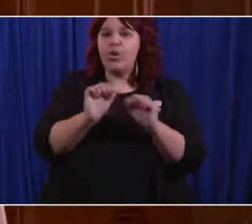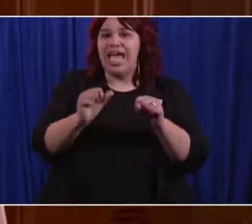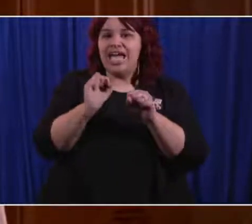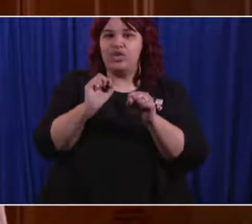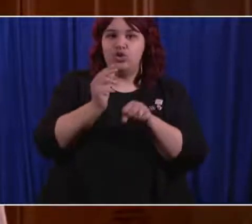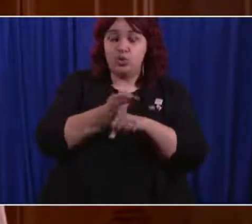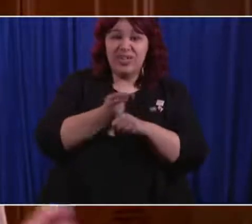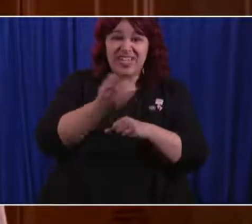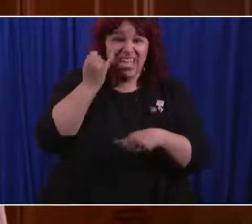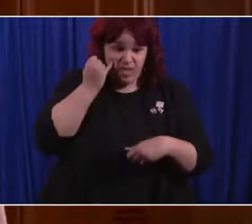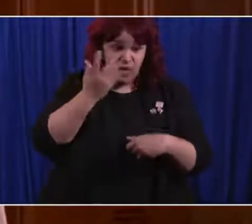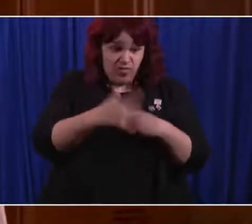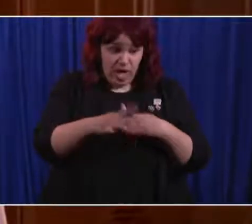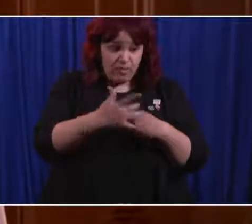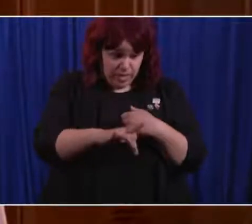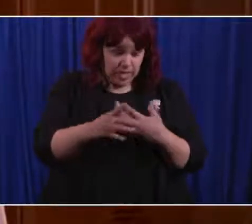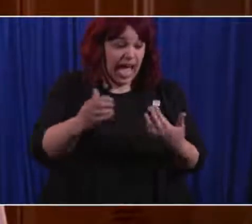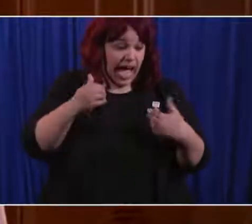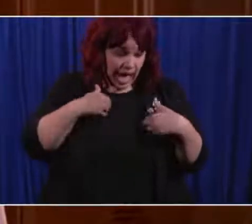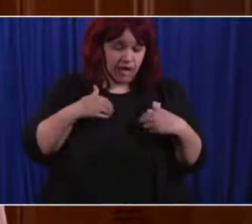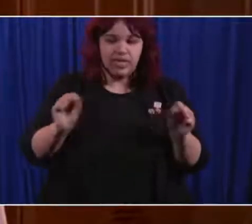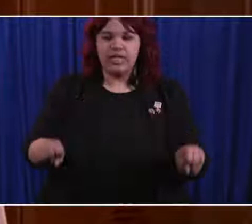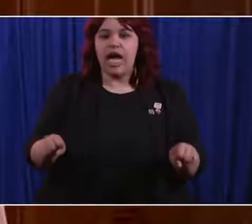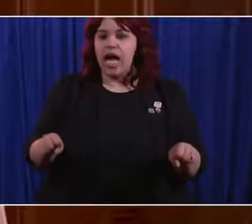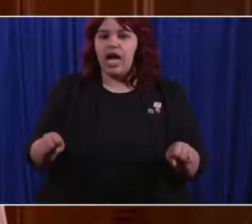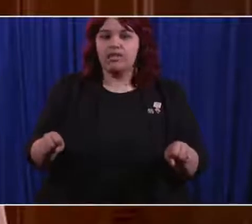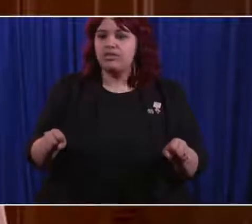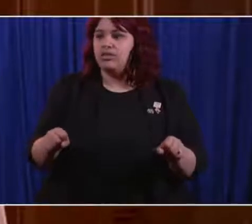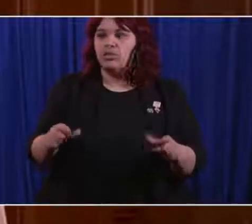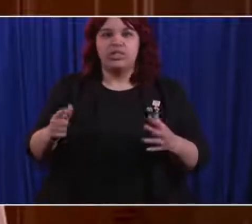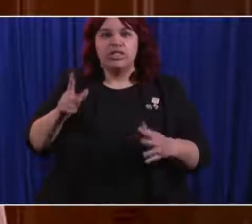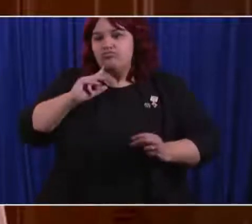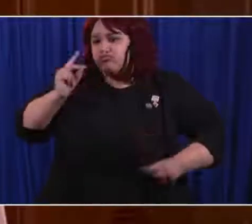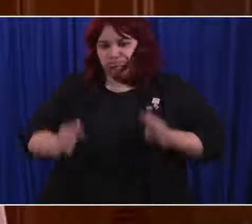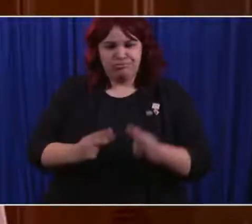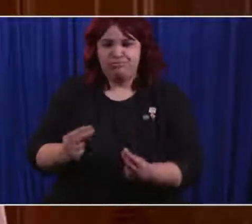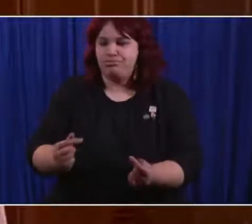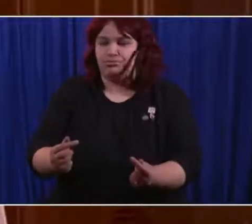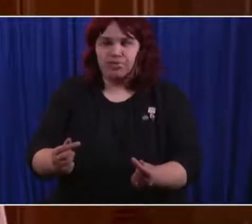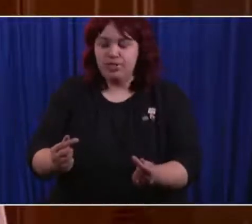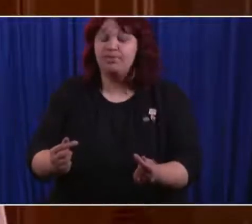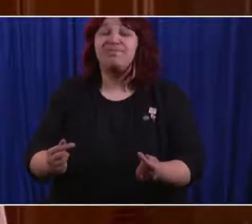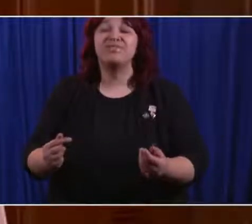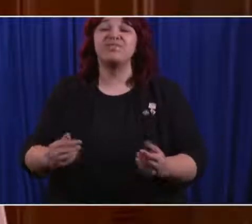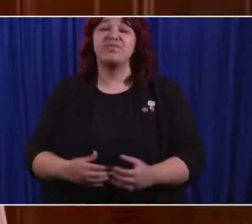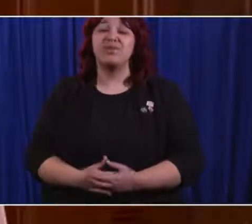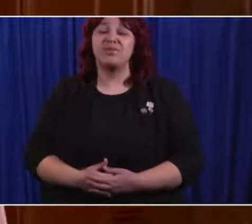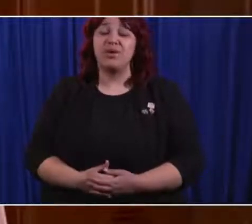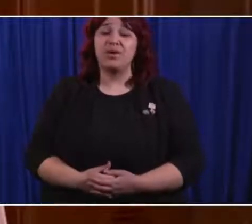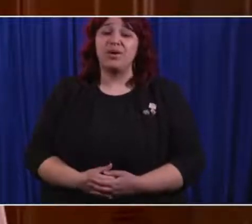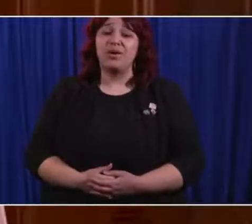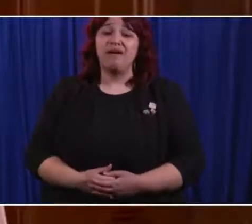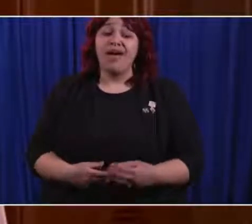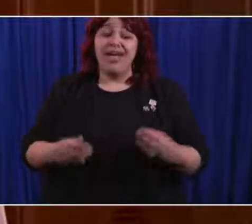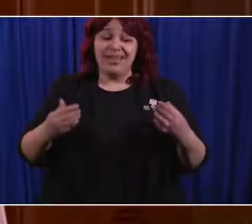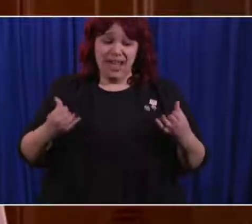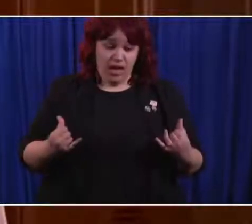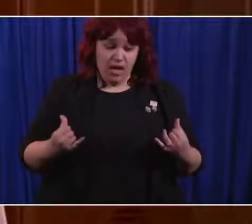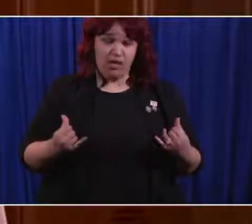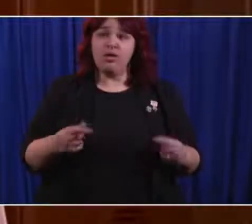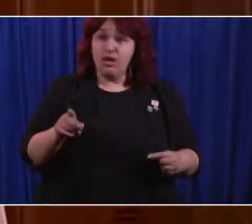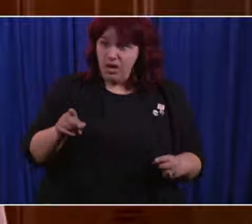And by announcing that, then they will be able to switch over and be able to accept those who